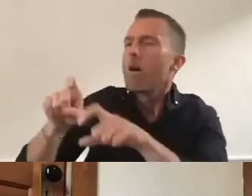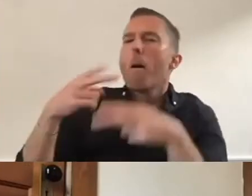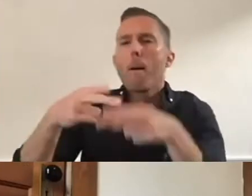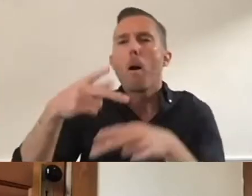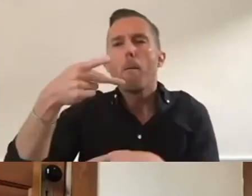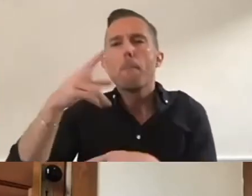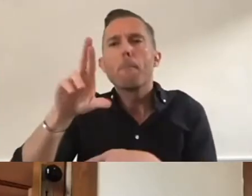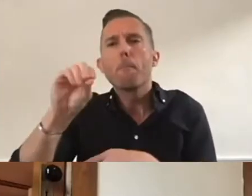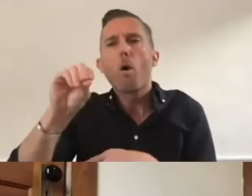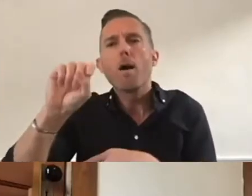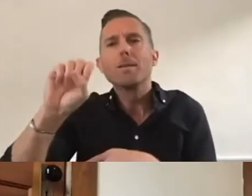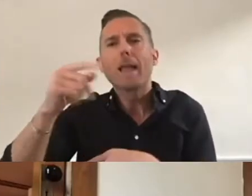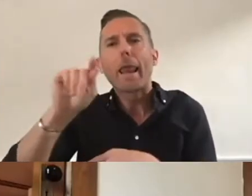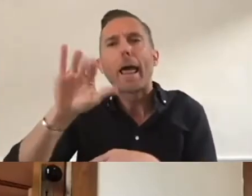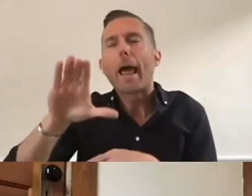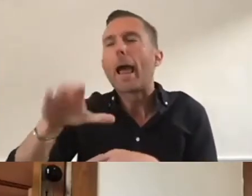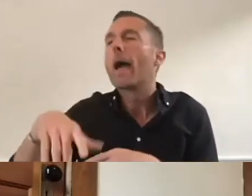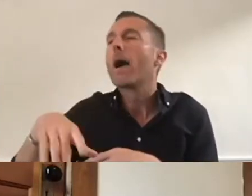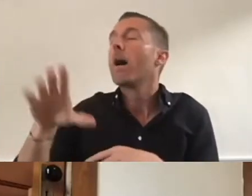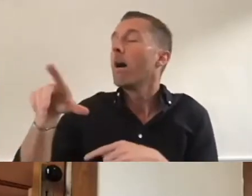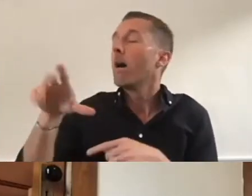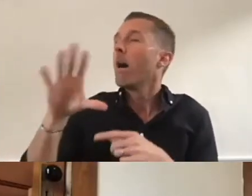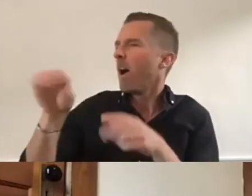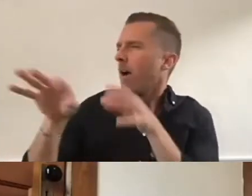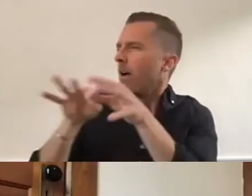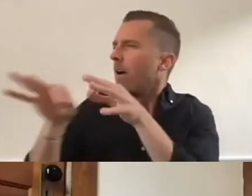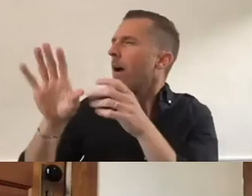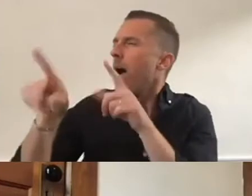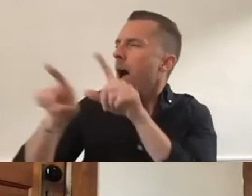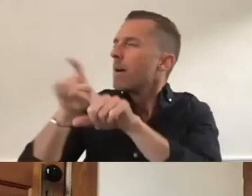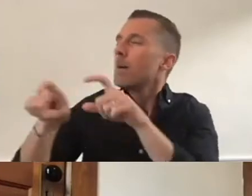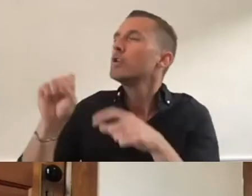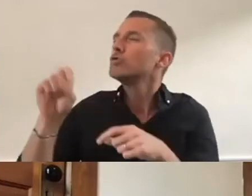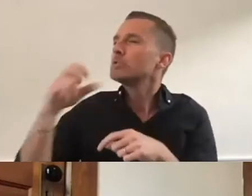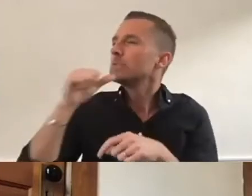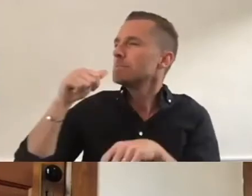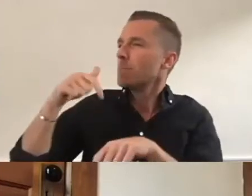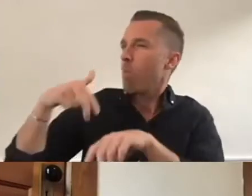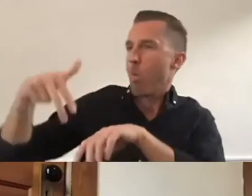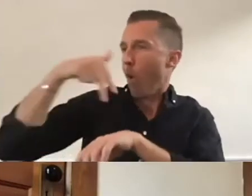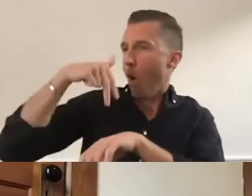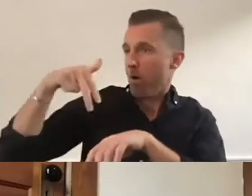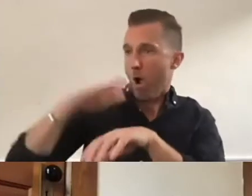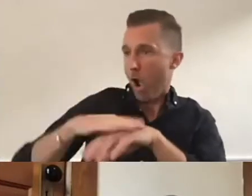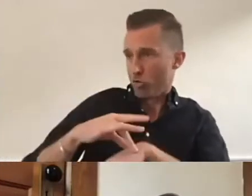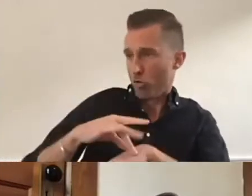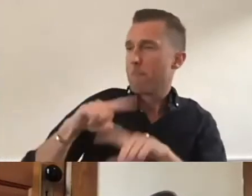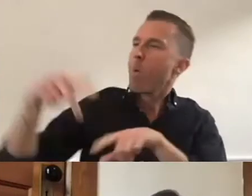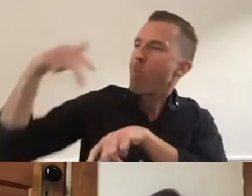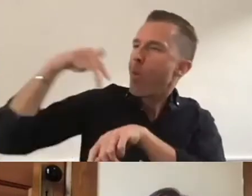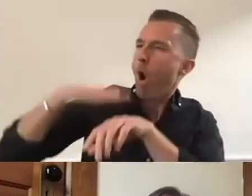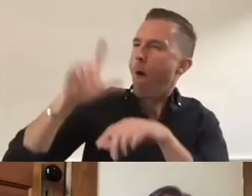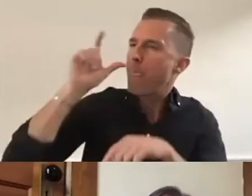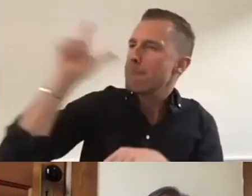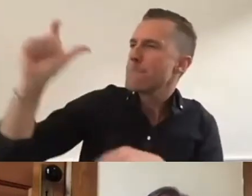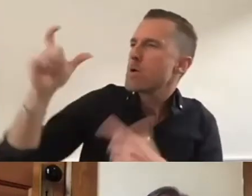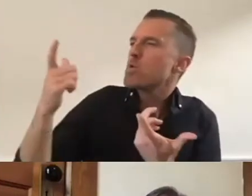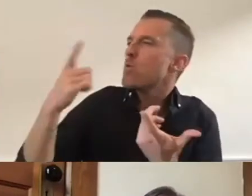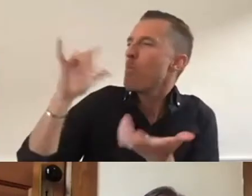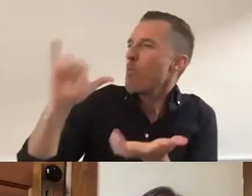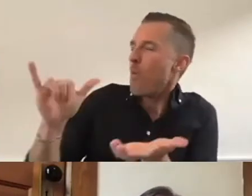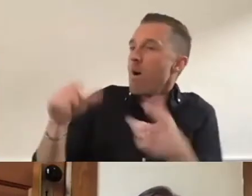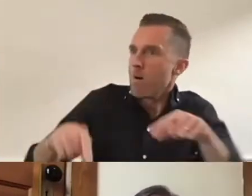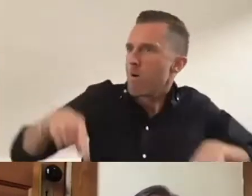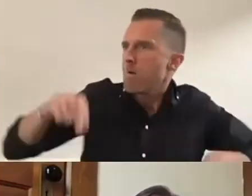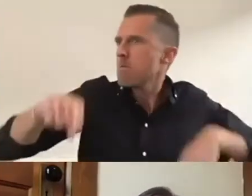how is Della she doesn't only walk in the show on Earth, how is she going to walk on the moon? What are the mechanics going to be in her gait with